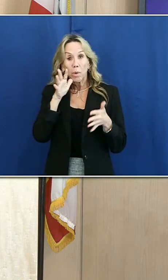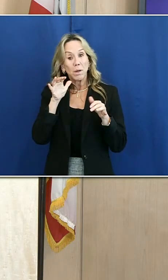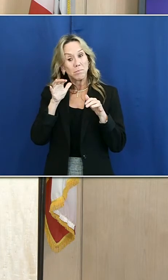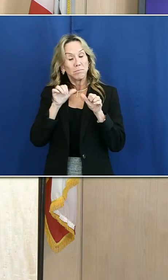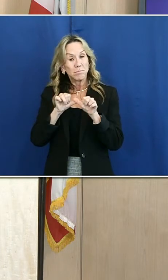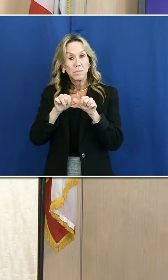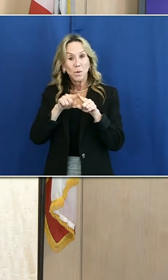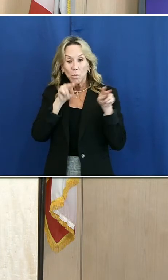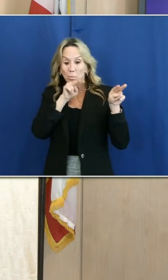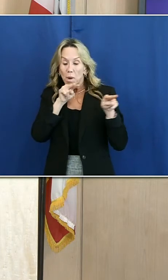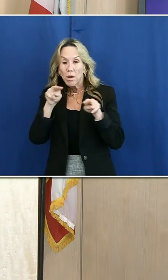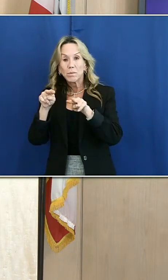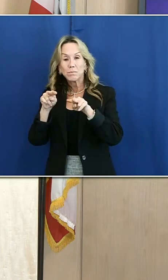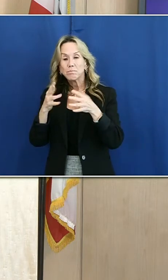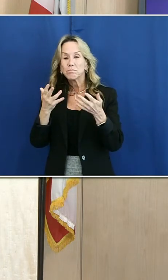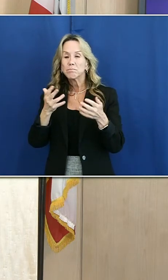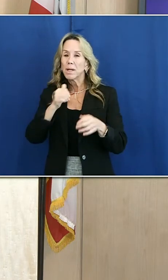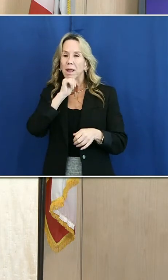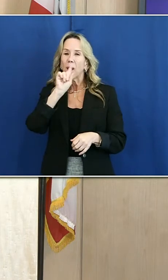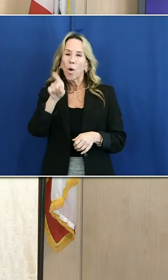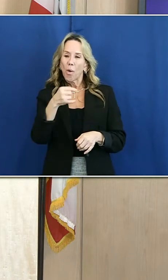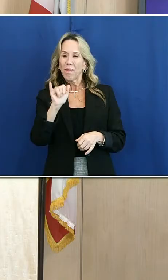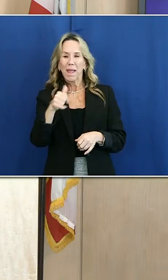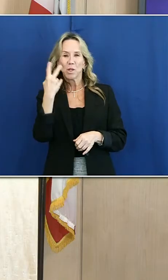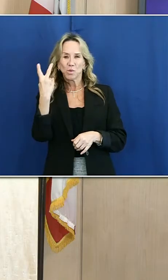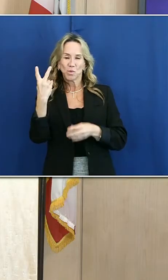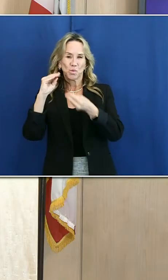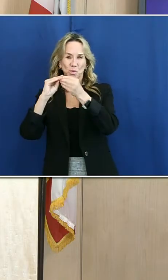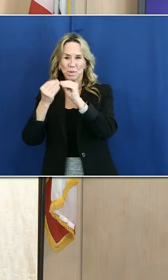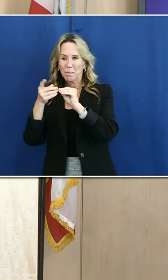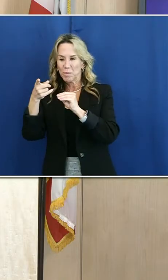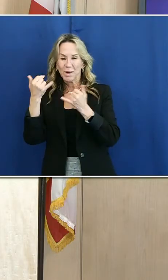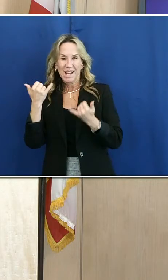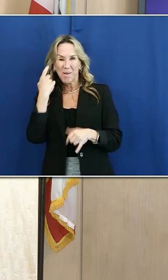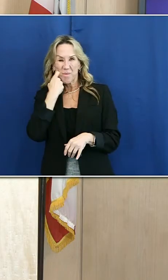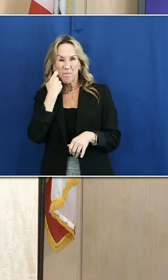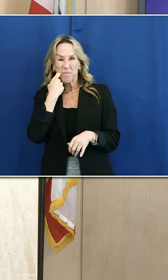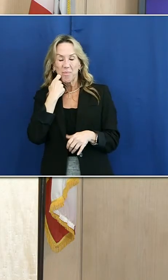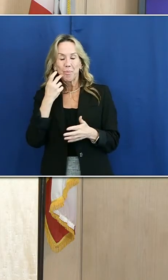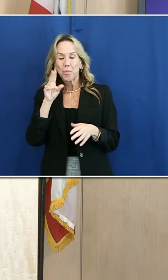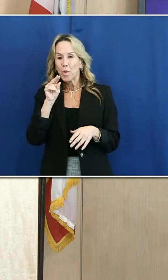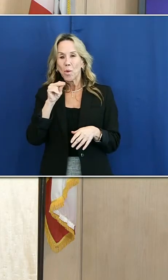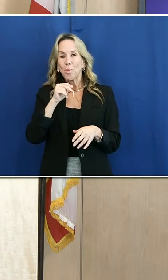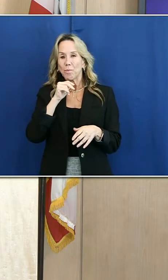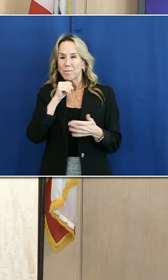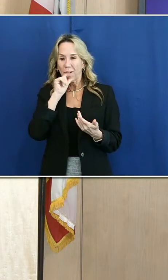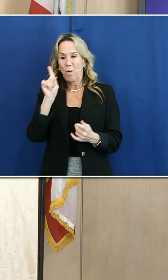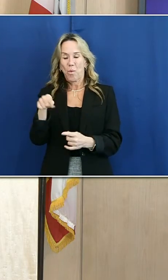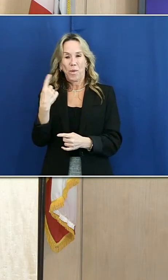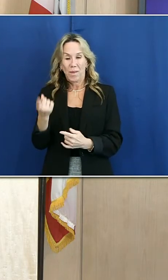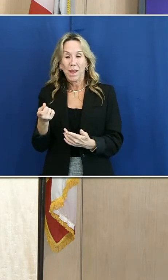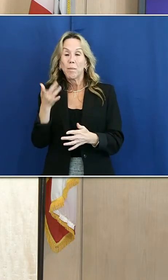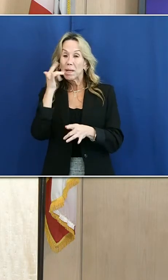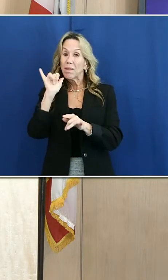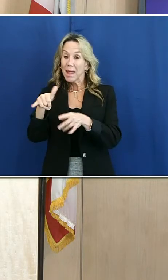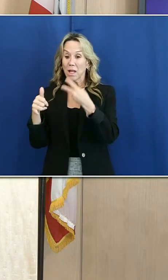monitor not just the two metrics that we spoke about today, and that will be part of